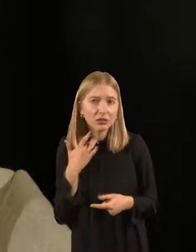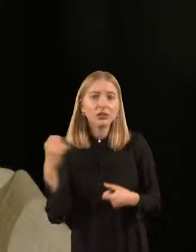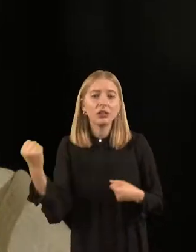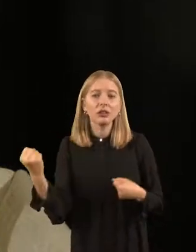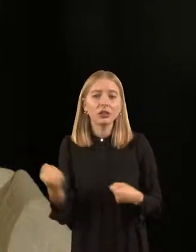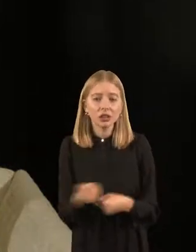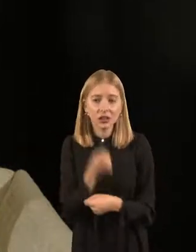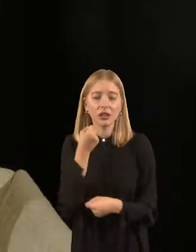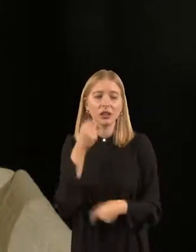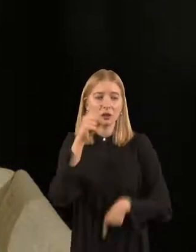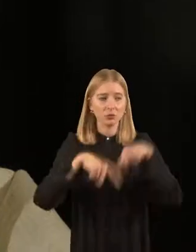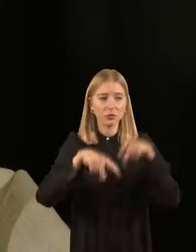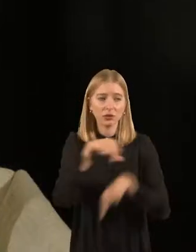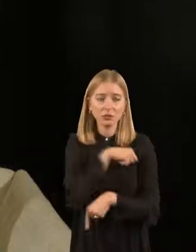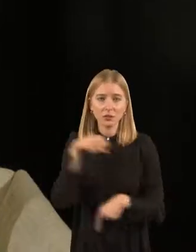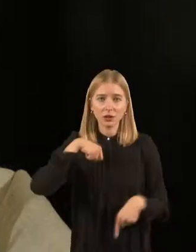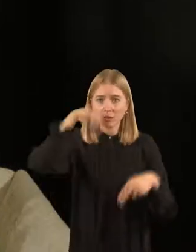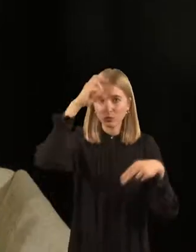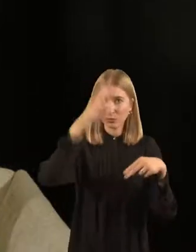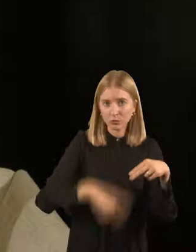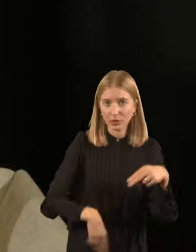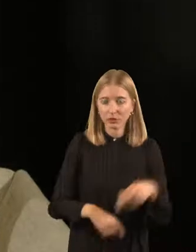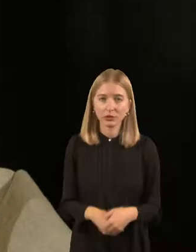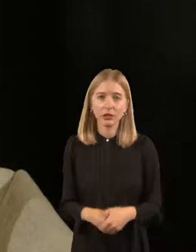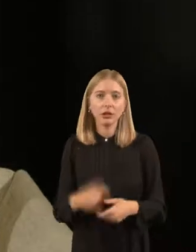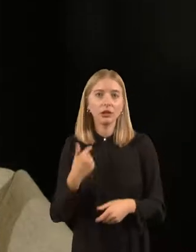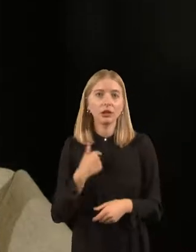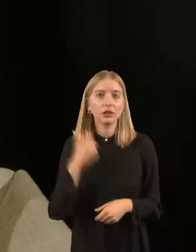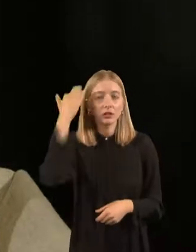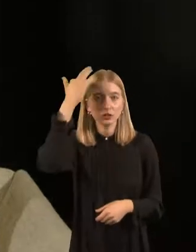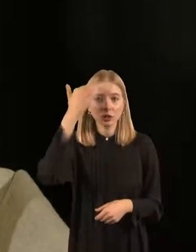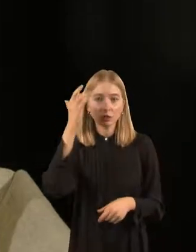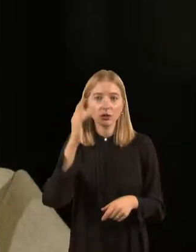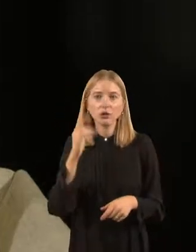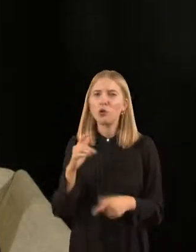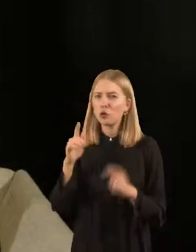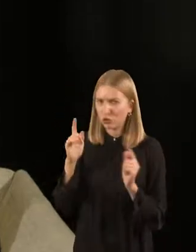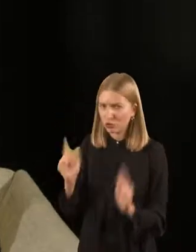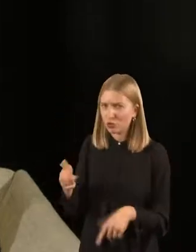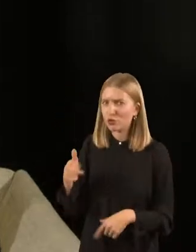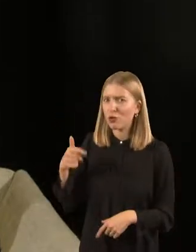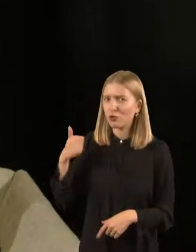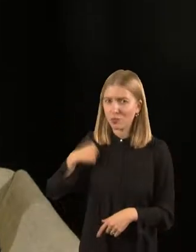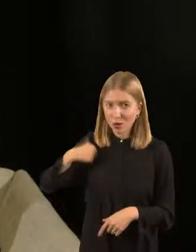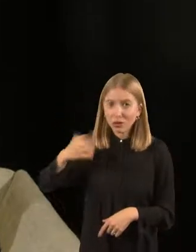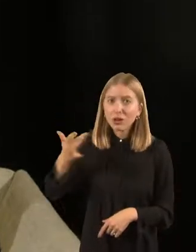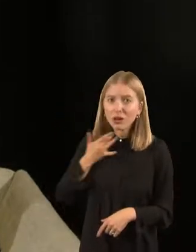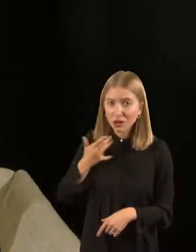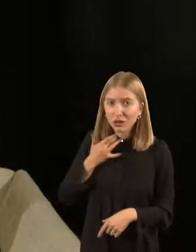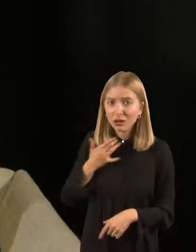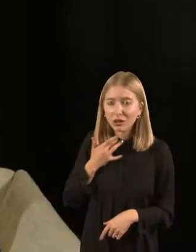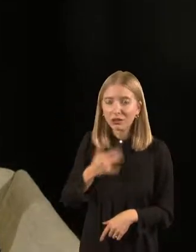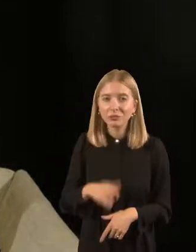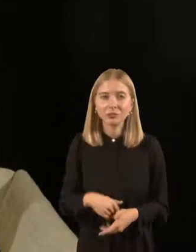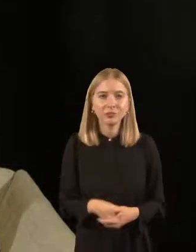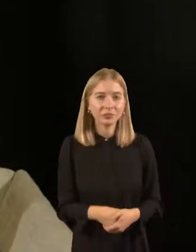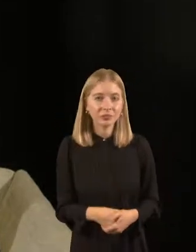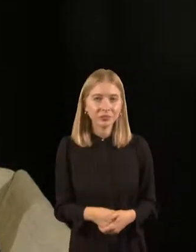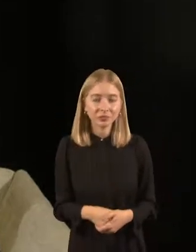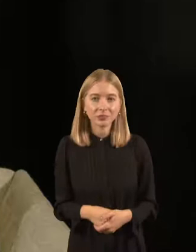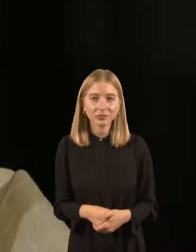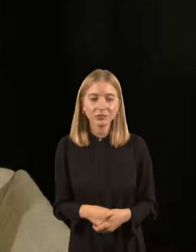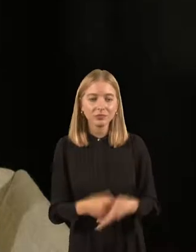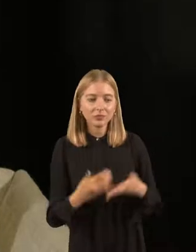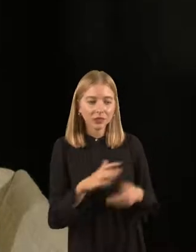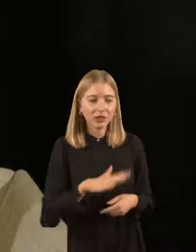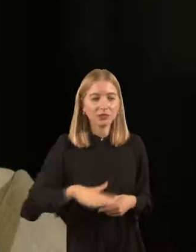is societal pressure. If society pressures the politicians to adopt certain decisions, they